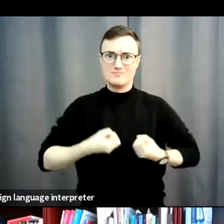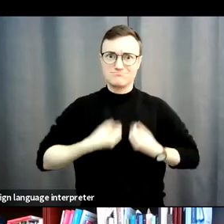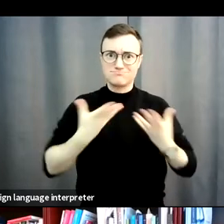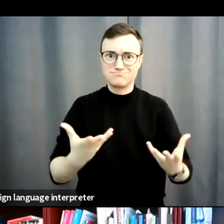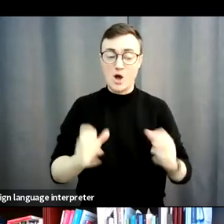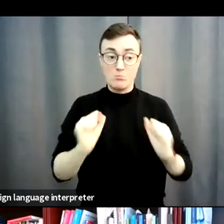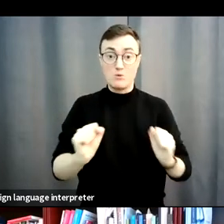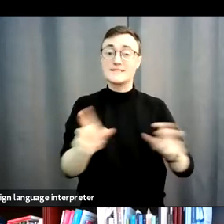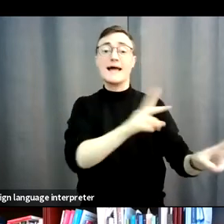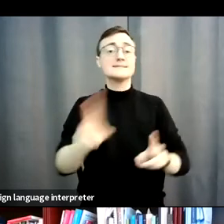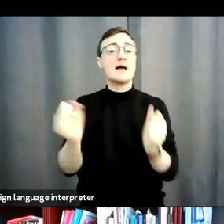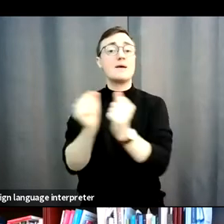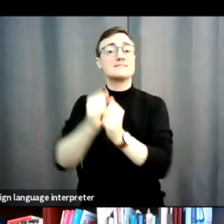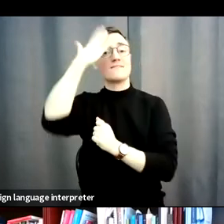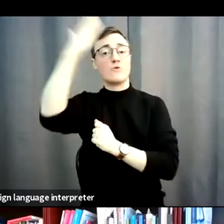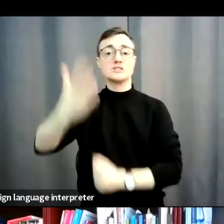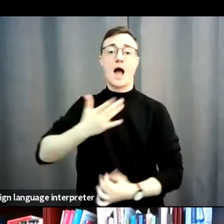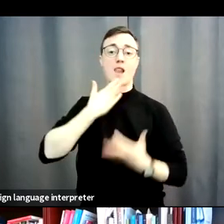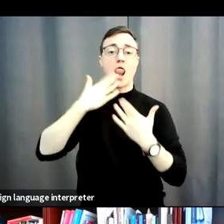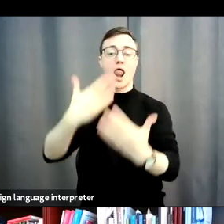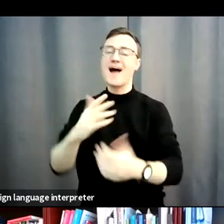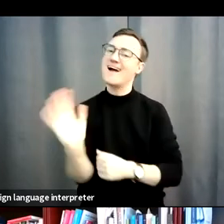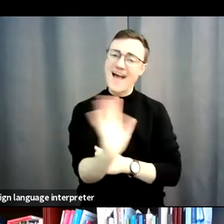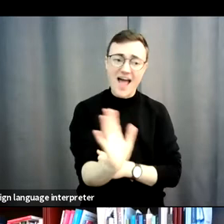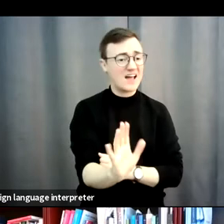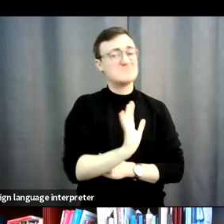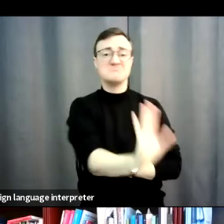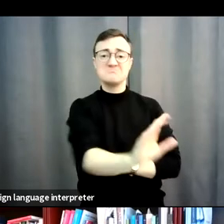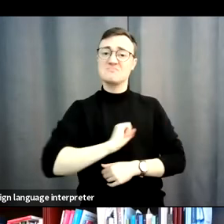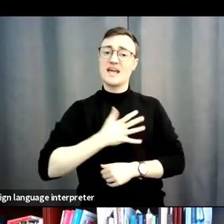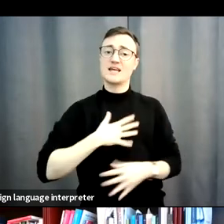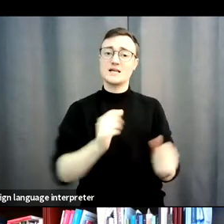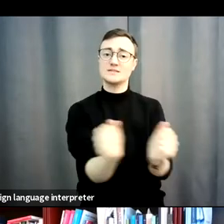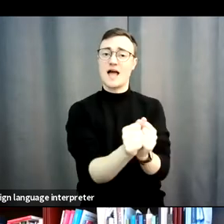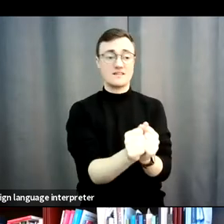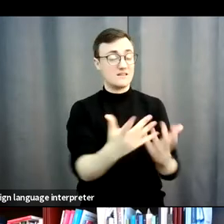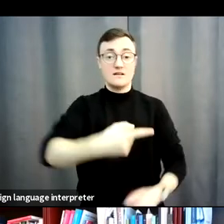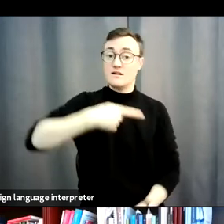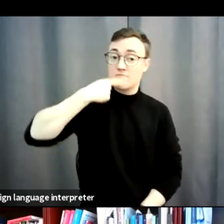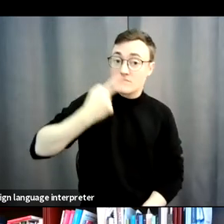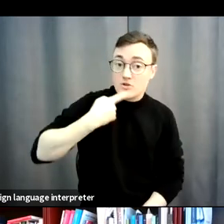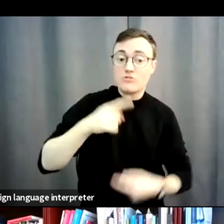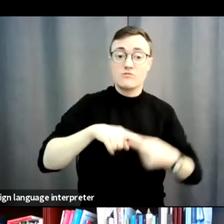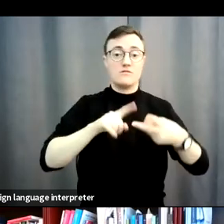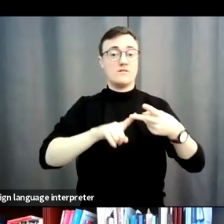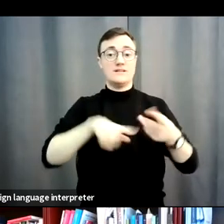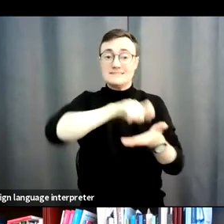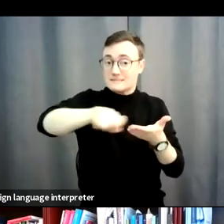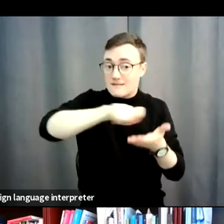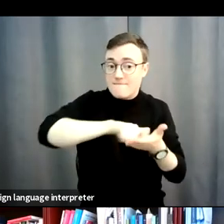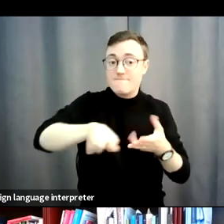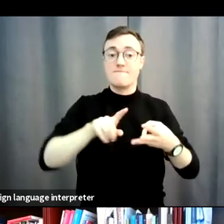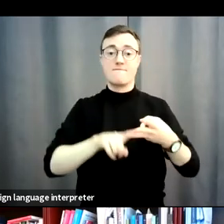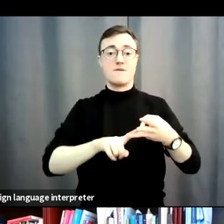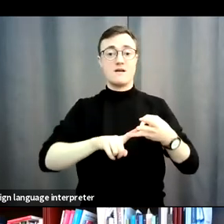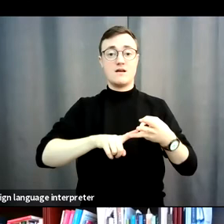in the same way as adults? No, they can do it in whatever way they like. They can do it orally. They can do it in writing,